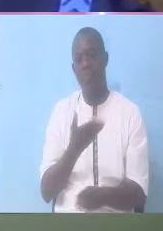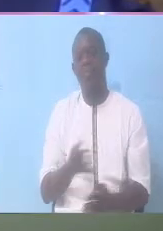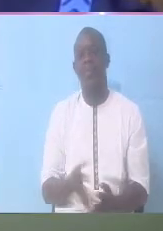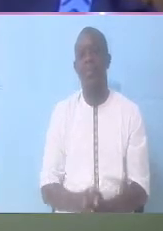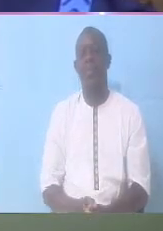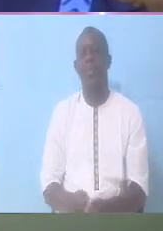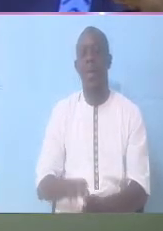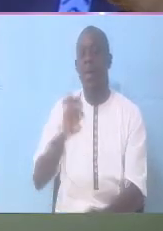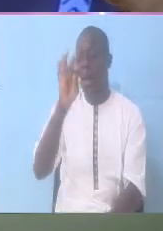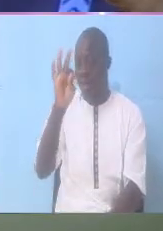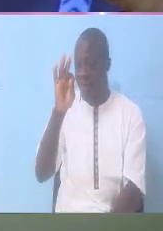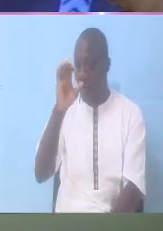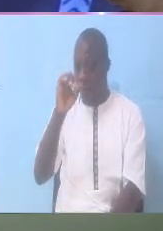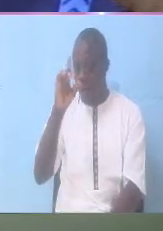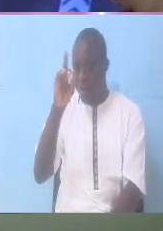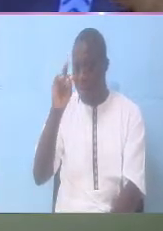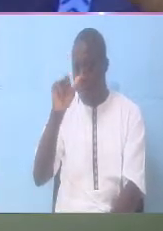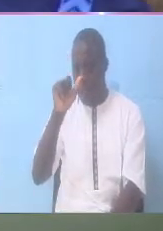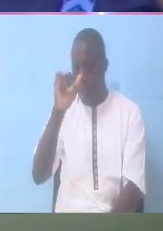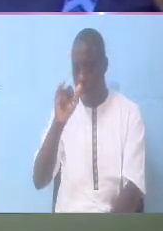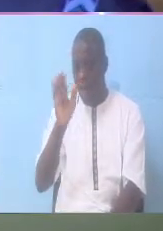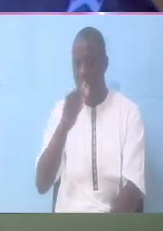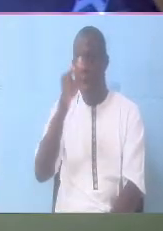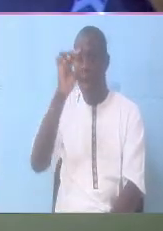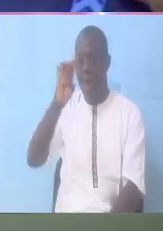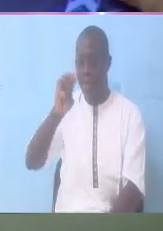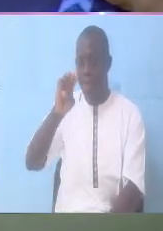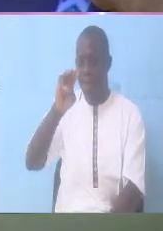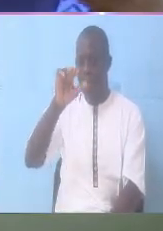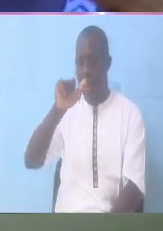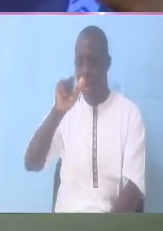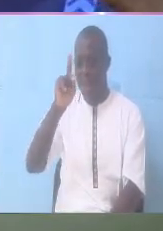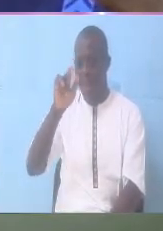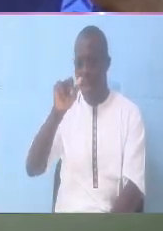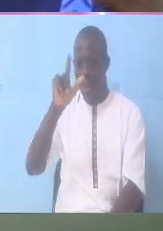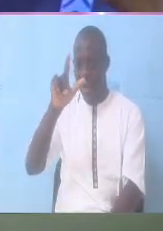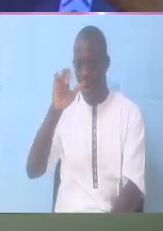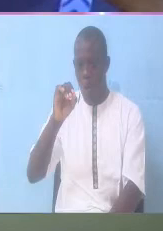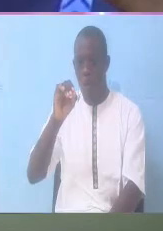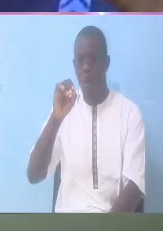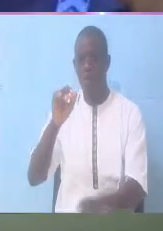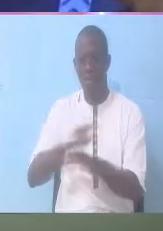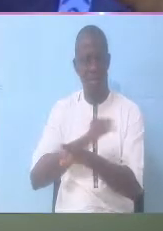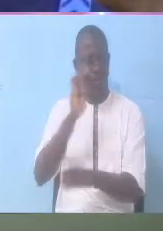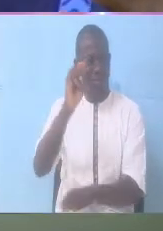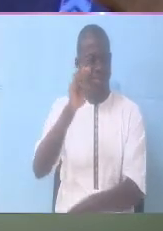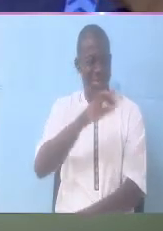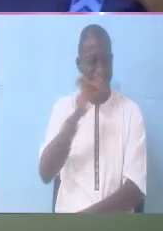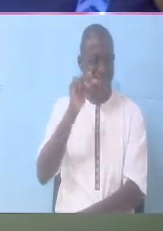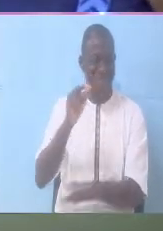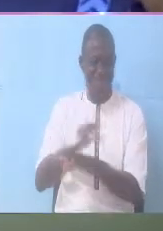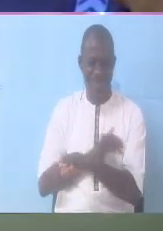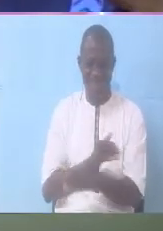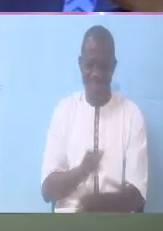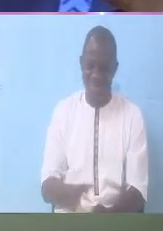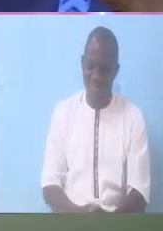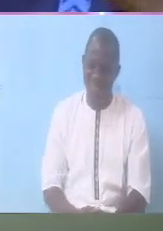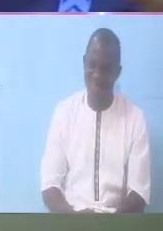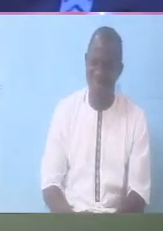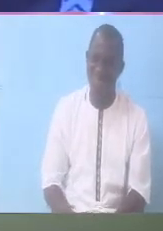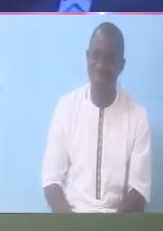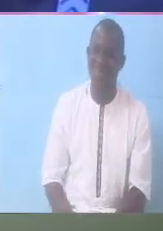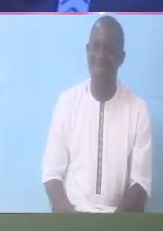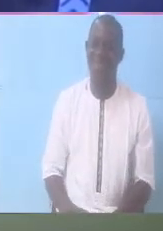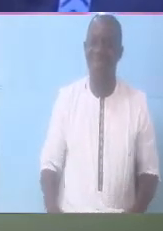Fode Makalo. Ah? Fode Makalo. Fode Makalo, yo fole num. Kora Sala.